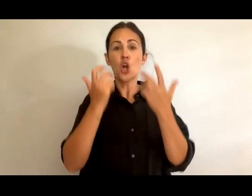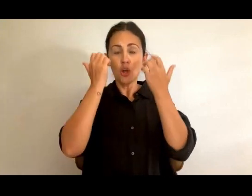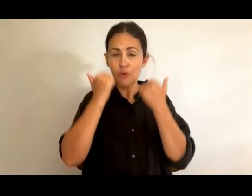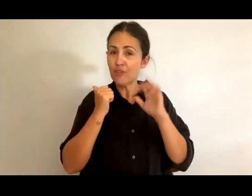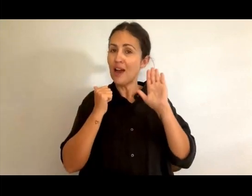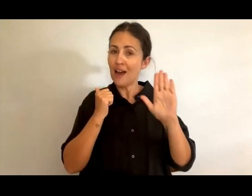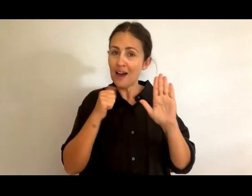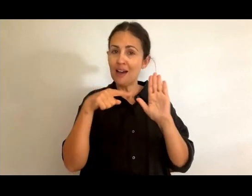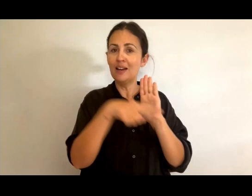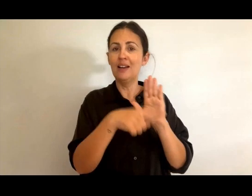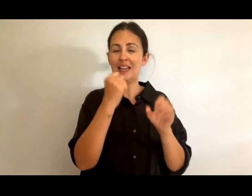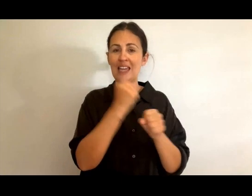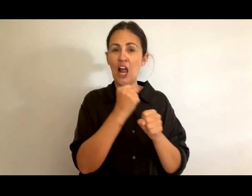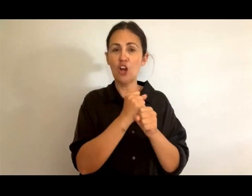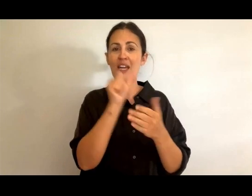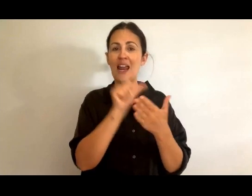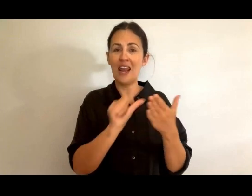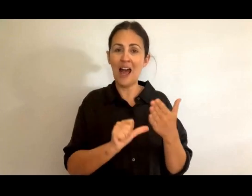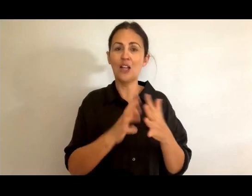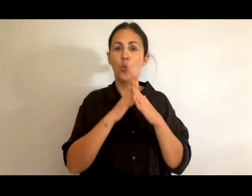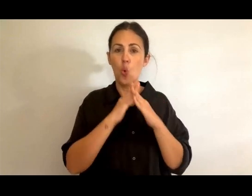underrepresented in the literature.